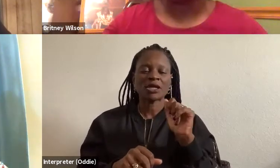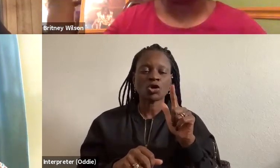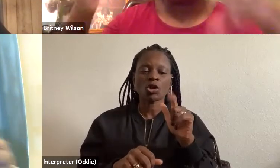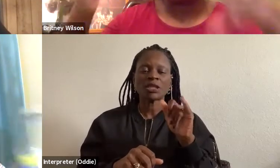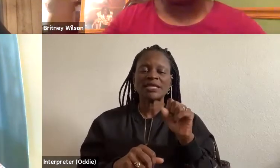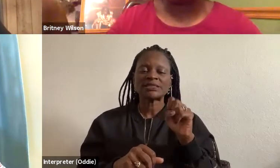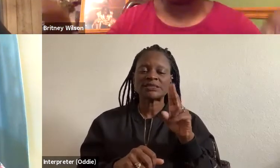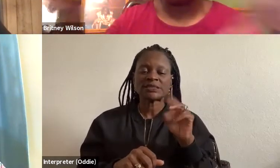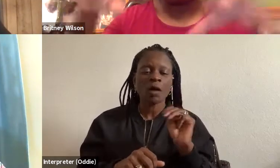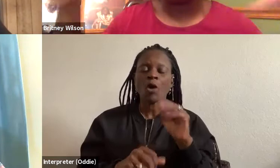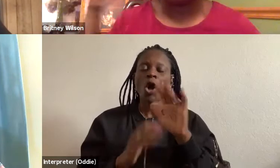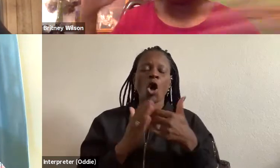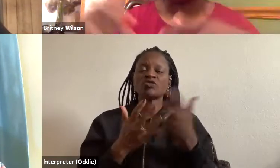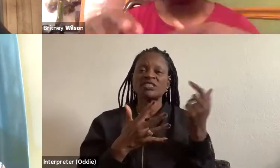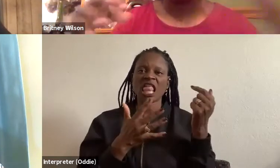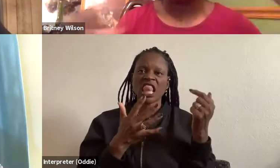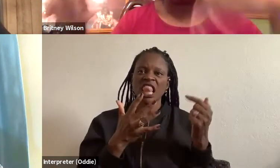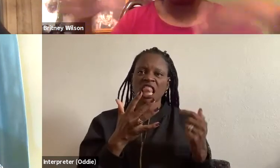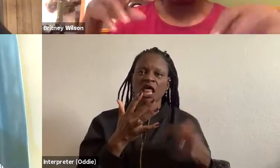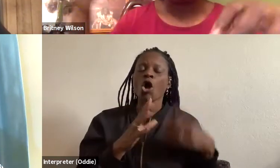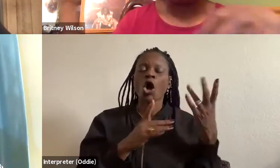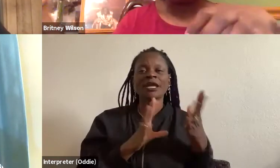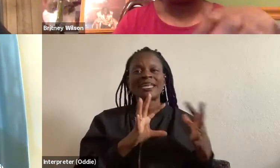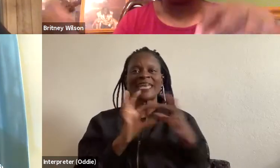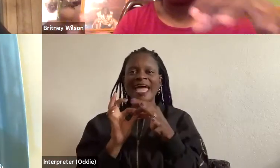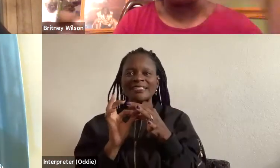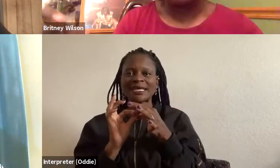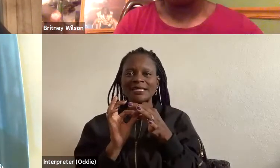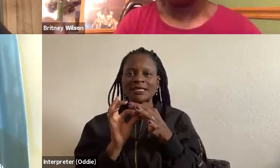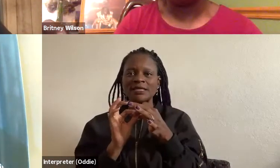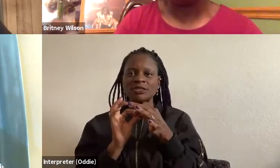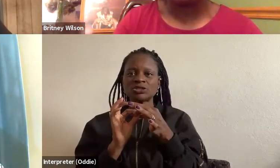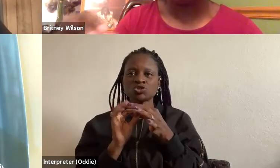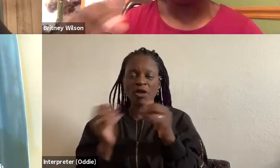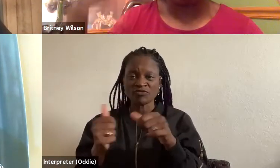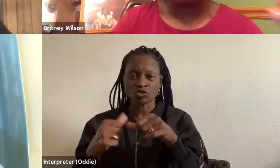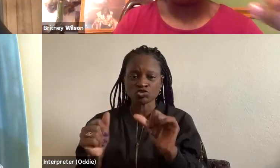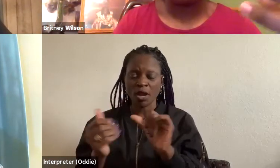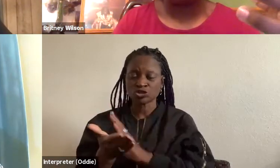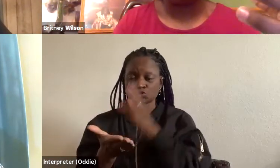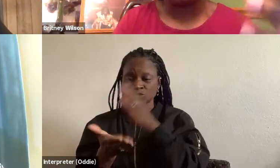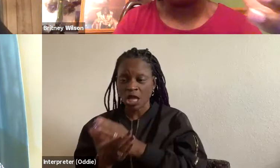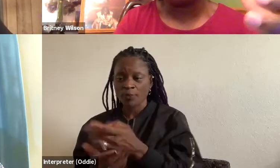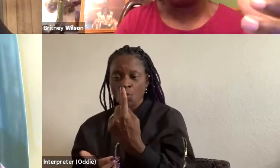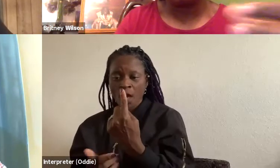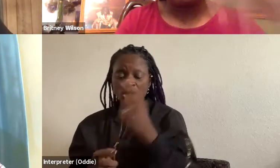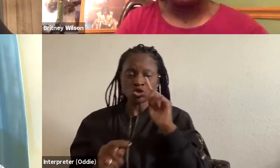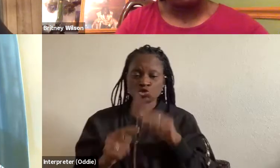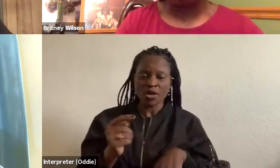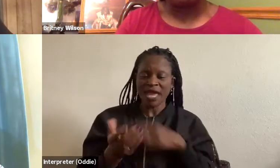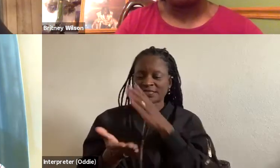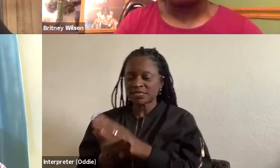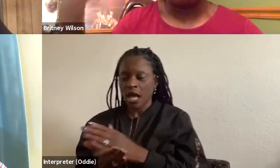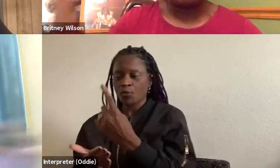all these structural isms are connected. So if you are trying to dismantle ableism, you can't do that without addressing racism and